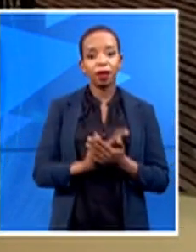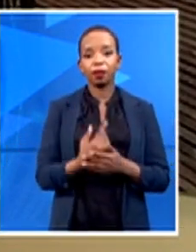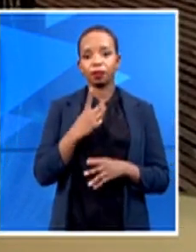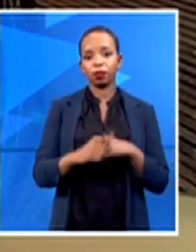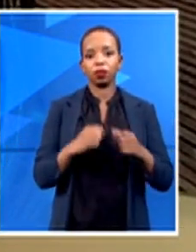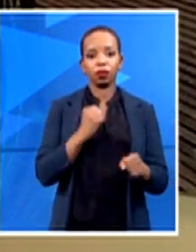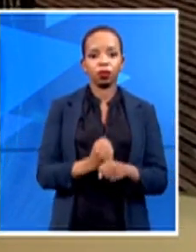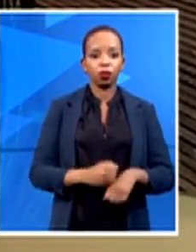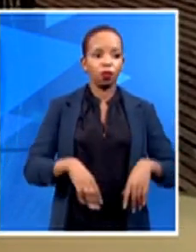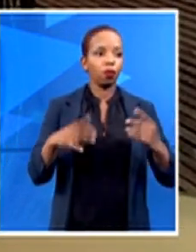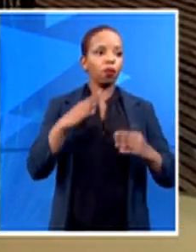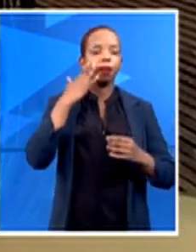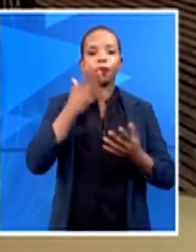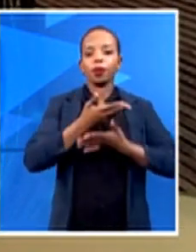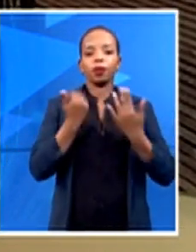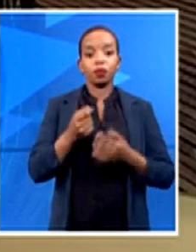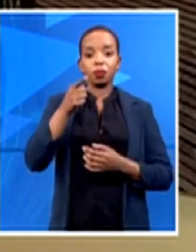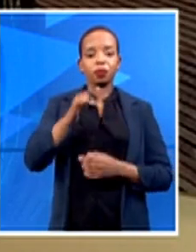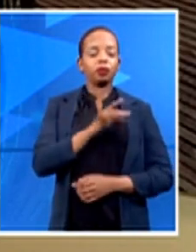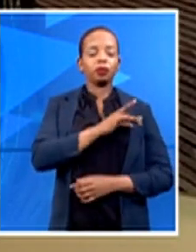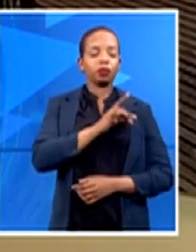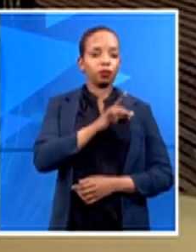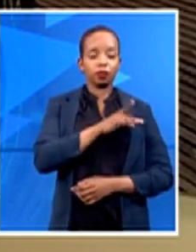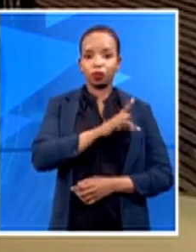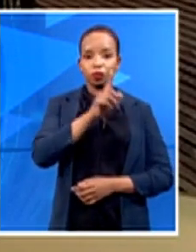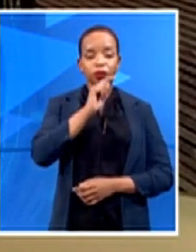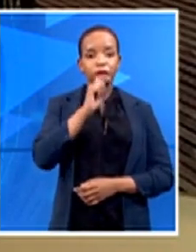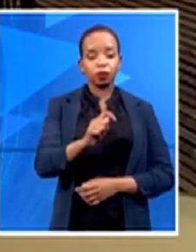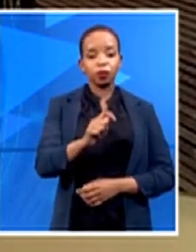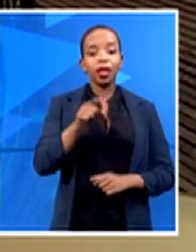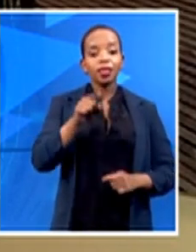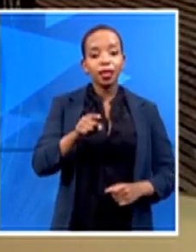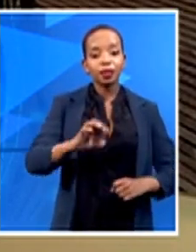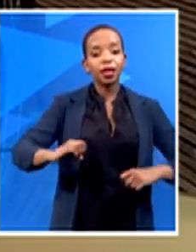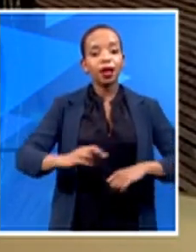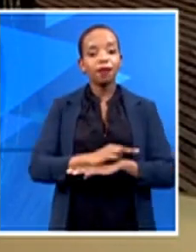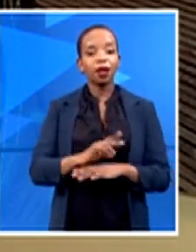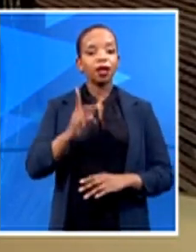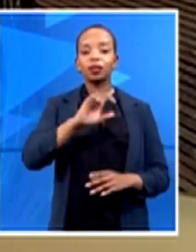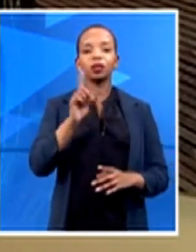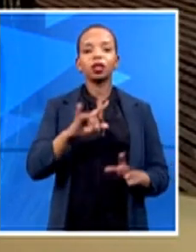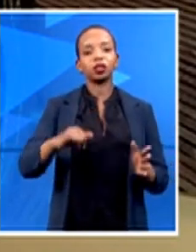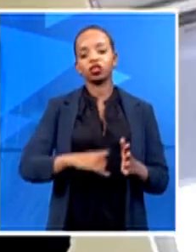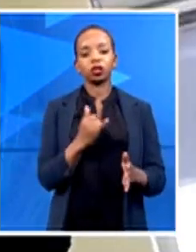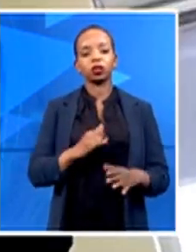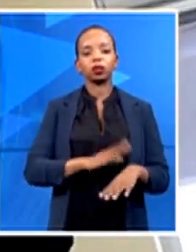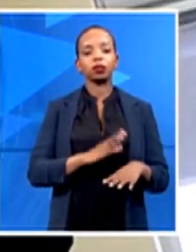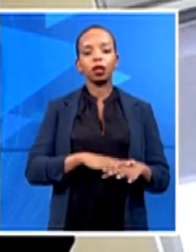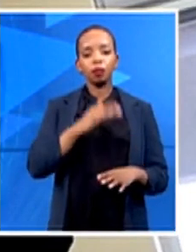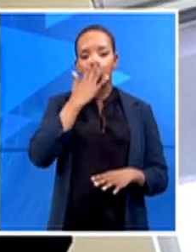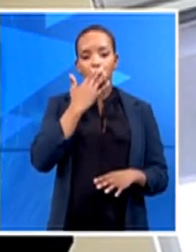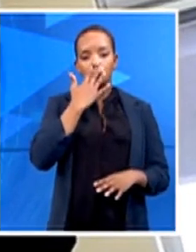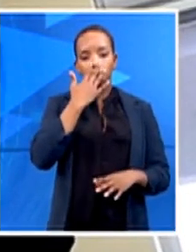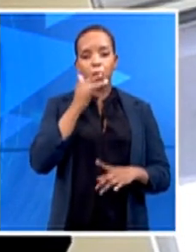First of all, the virus doesn't just portray itself in cold symptoms, flu-like symptoms anymore. It can come in any form. You can